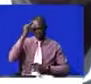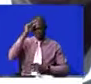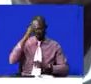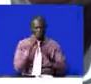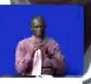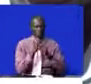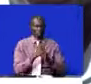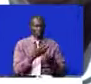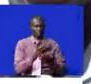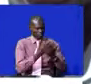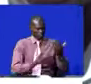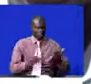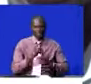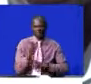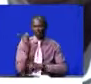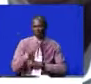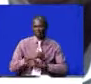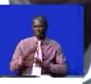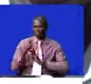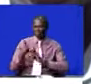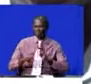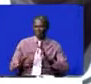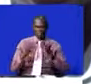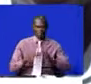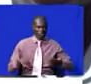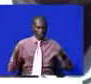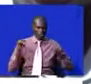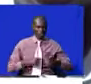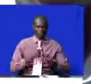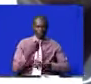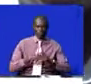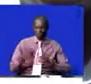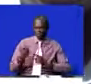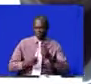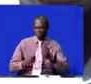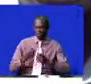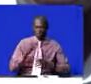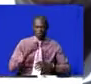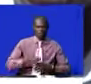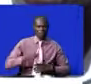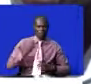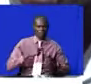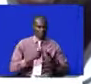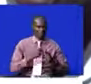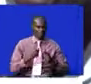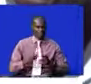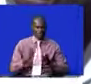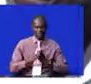paperwork. We have finished the process. Now we are waiting money from the control of the budget. Then it should be